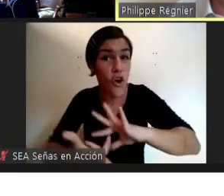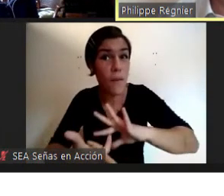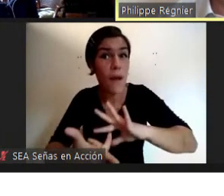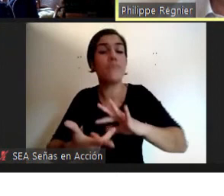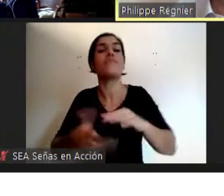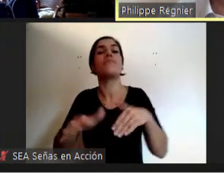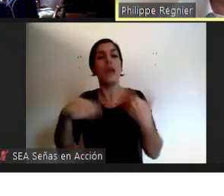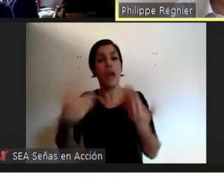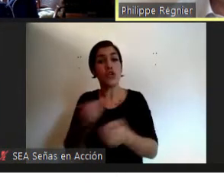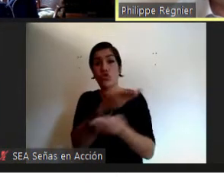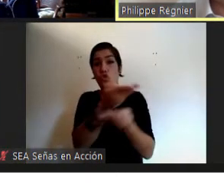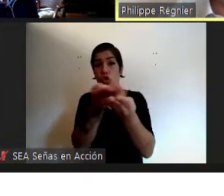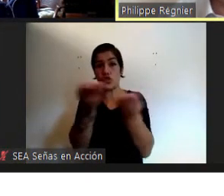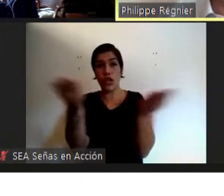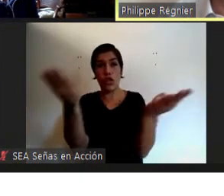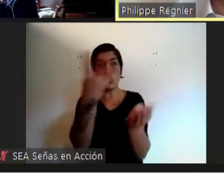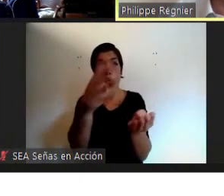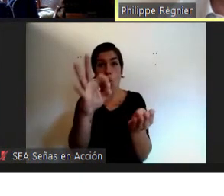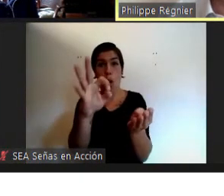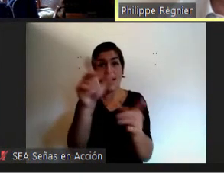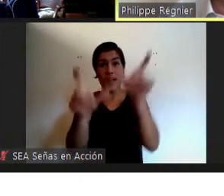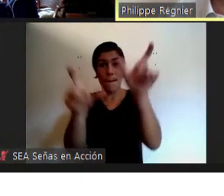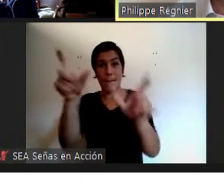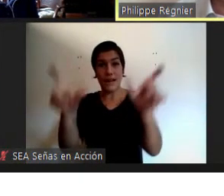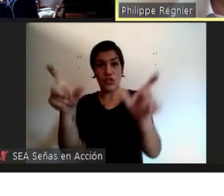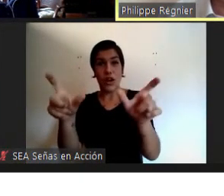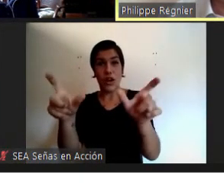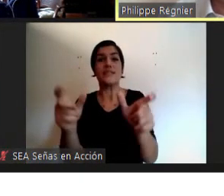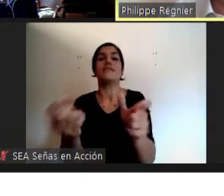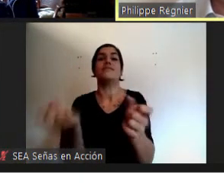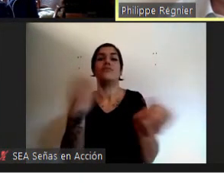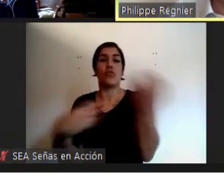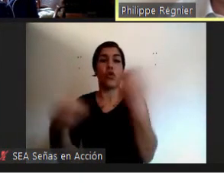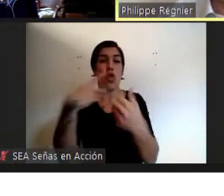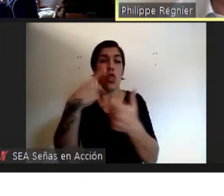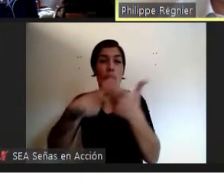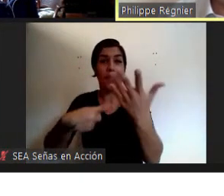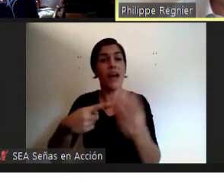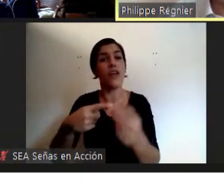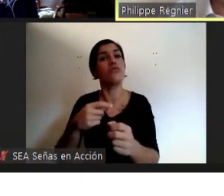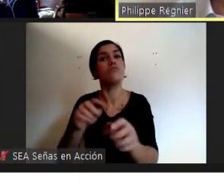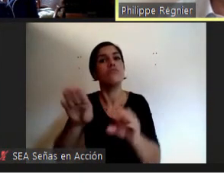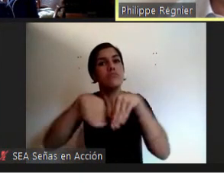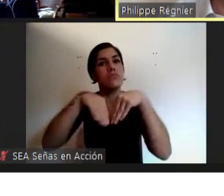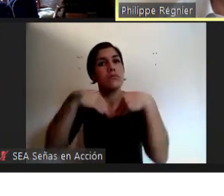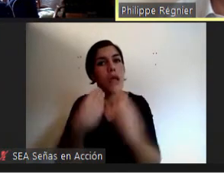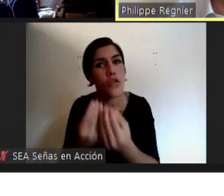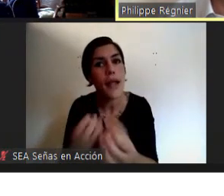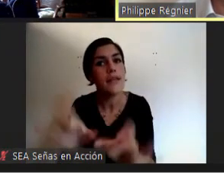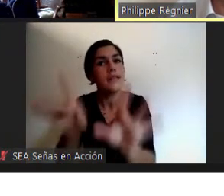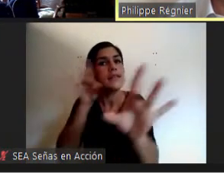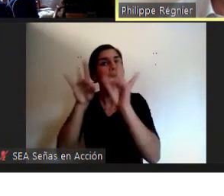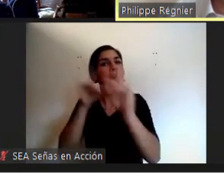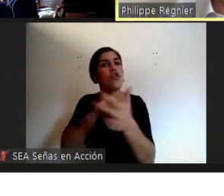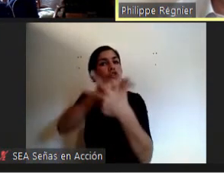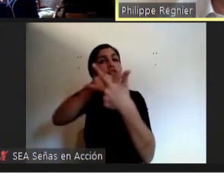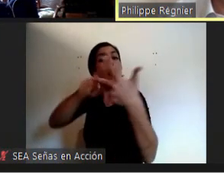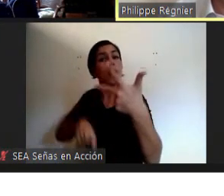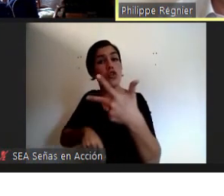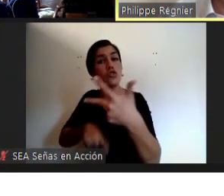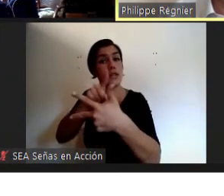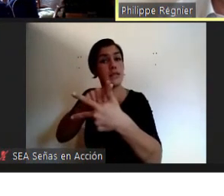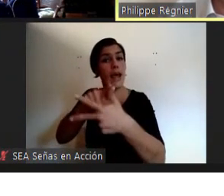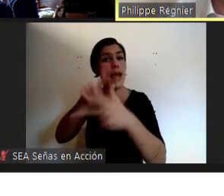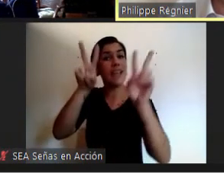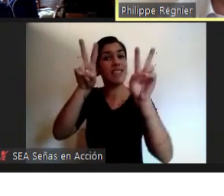points. These personalities, museum directors, talked about the digital realm,